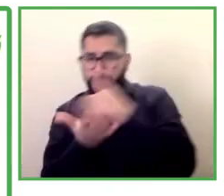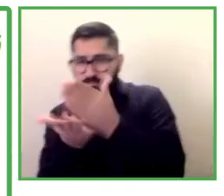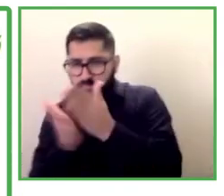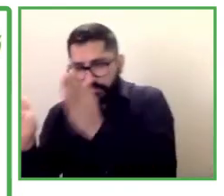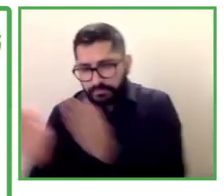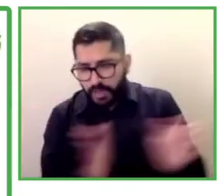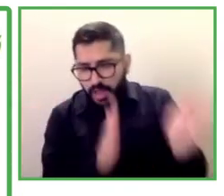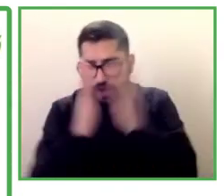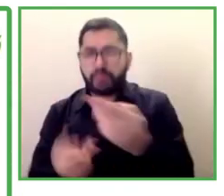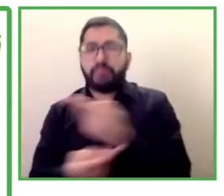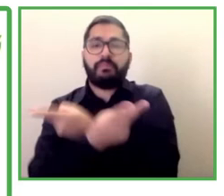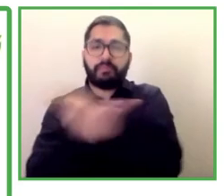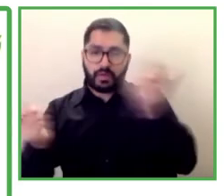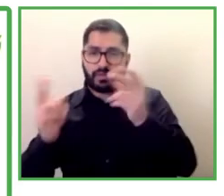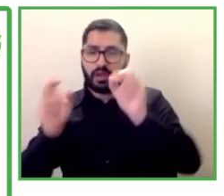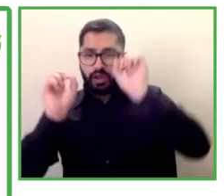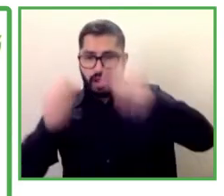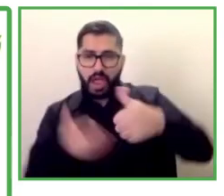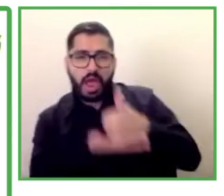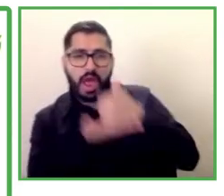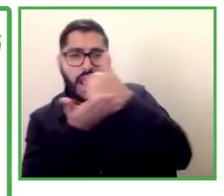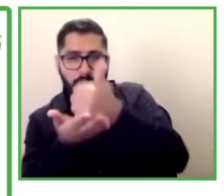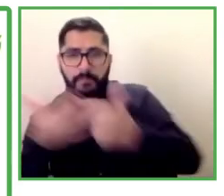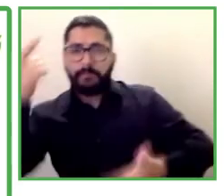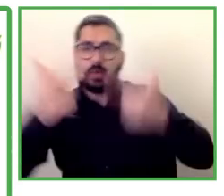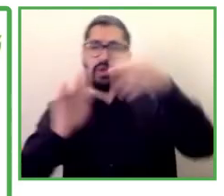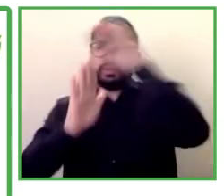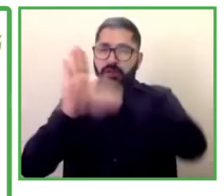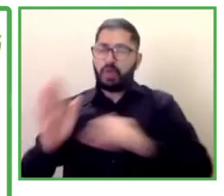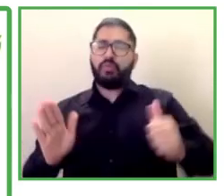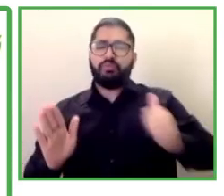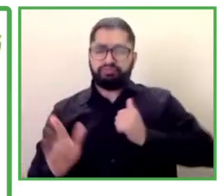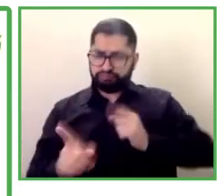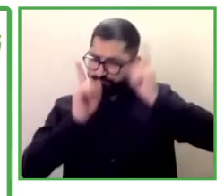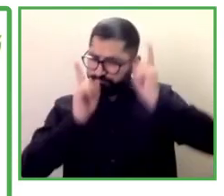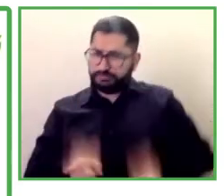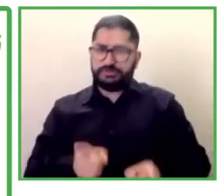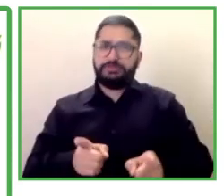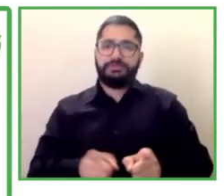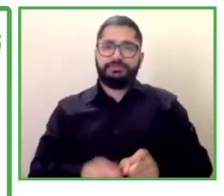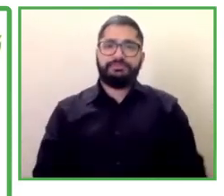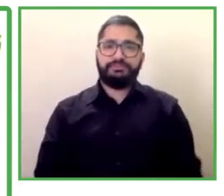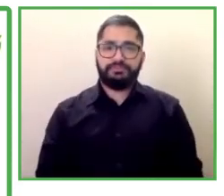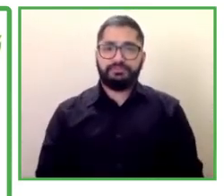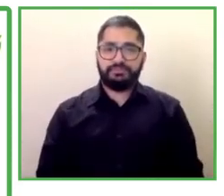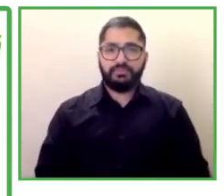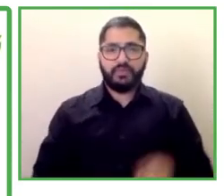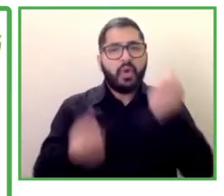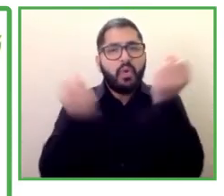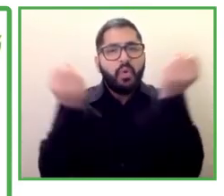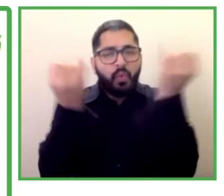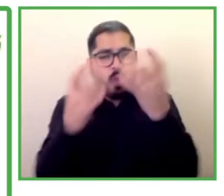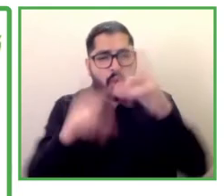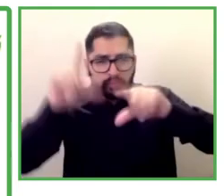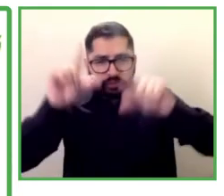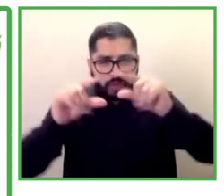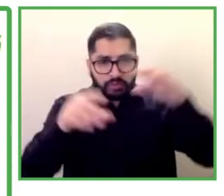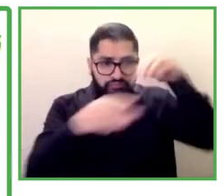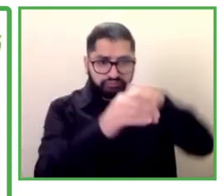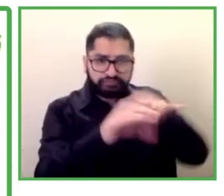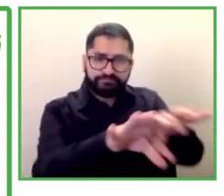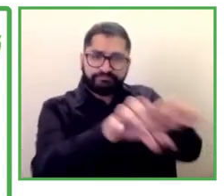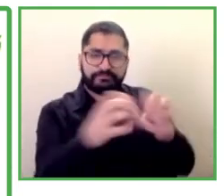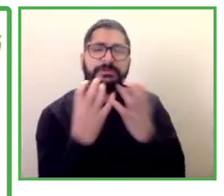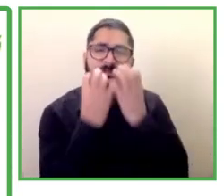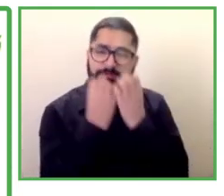Our participation started with the origin of the specific reserve for